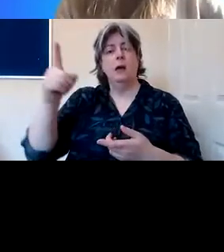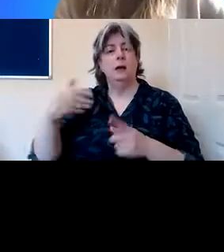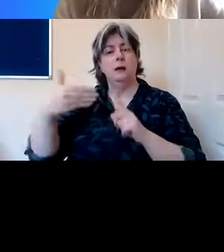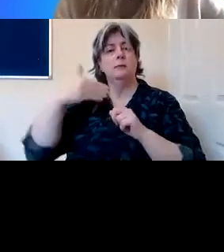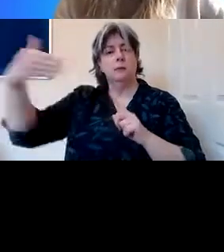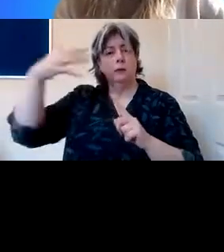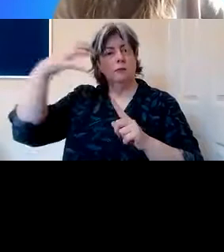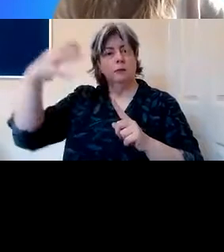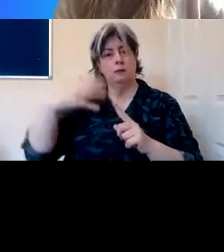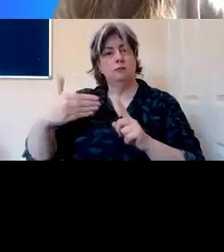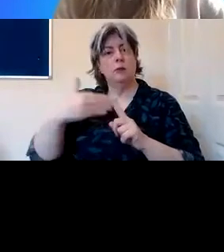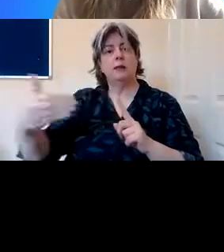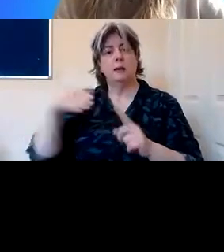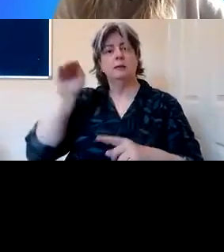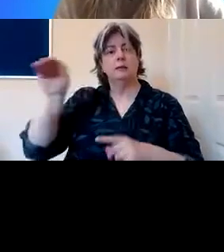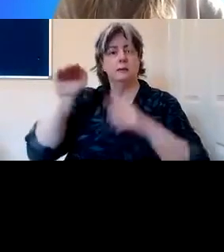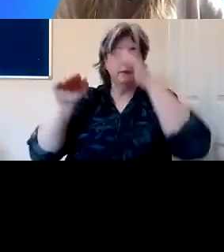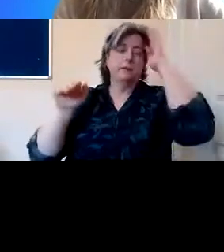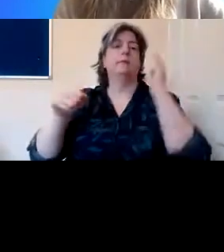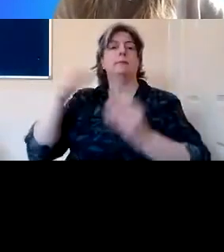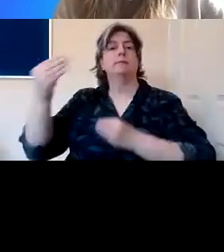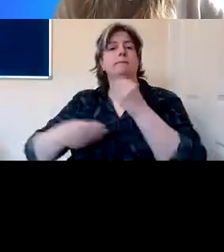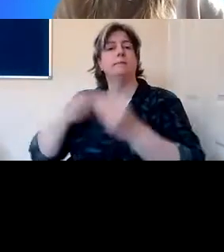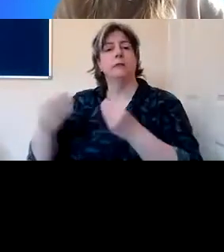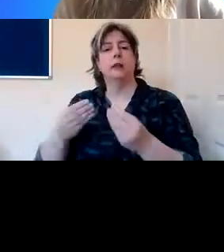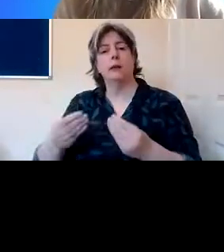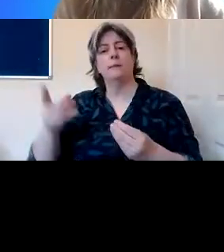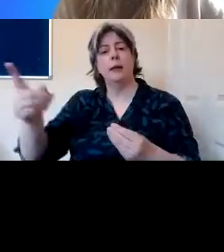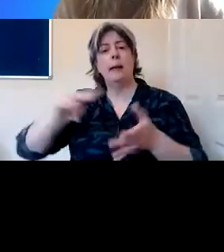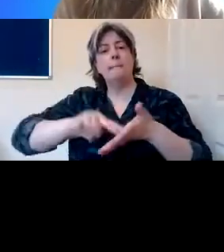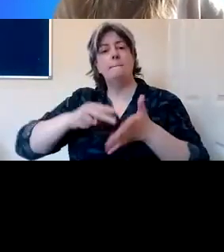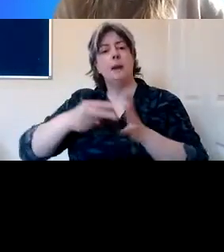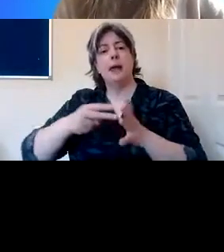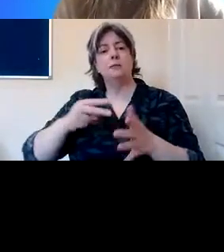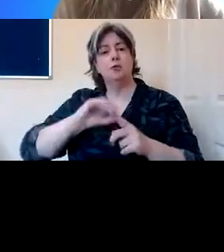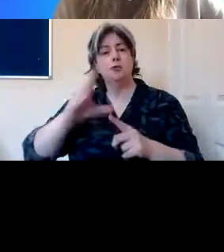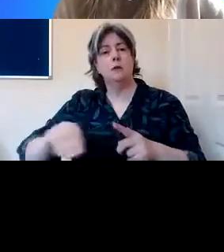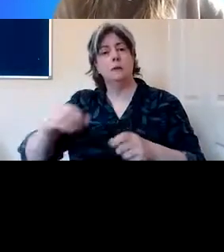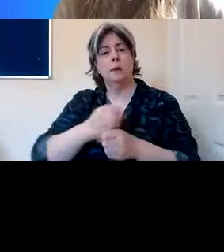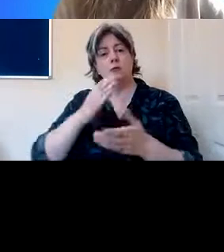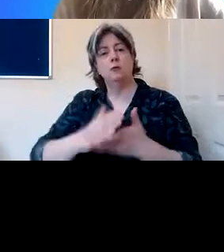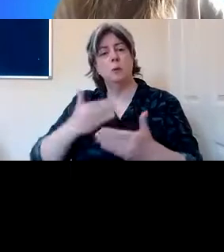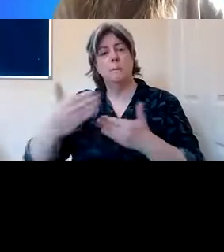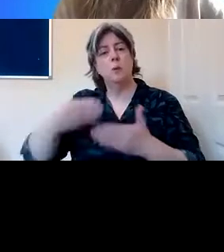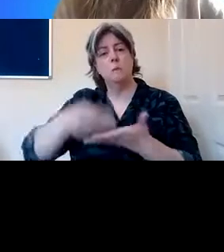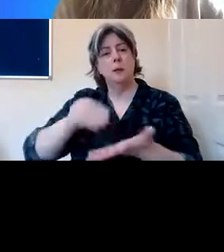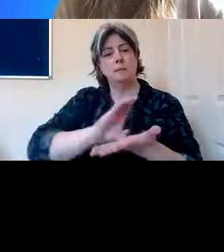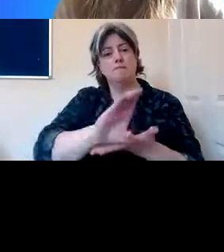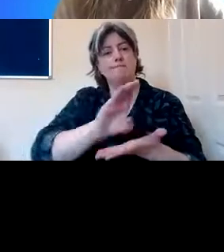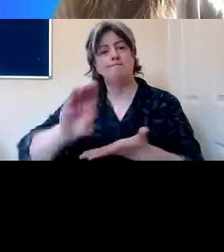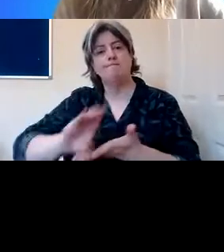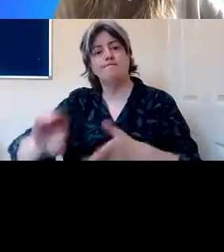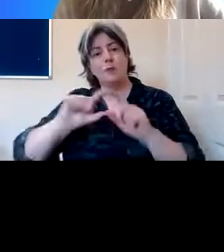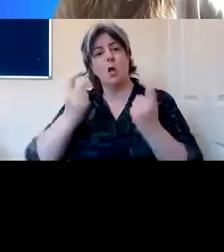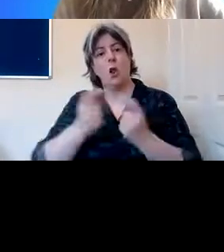to level up education by ending the underfunding of our schools and ensure that more money reaches the classroom. We have committed to 5,000